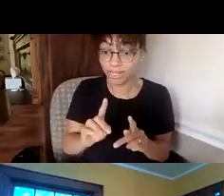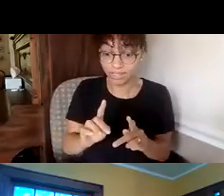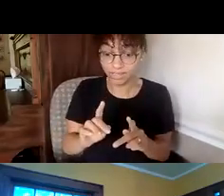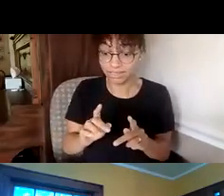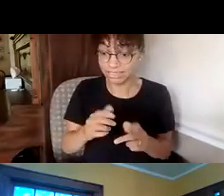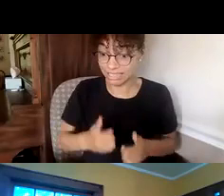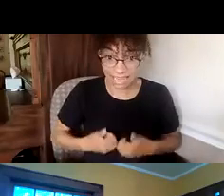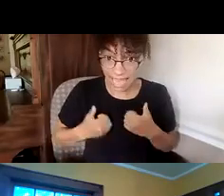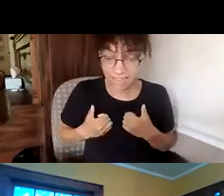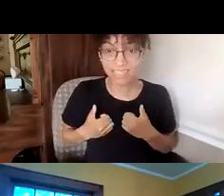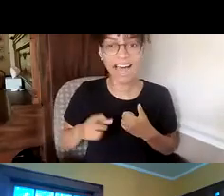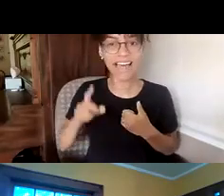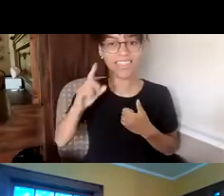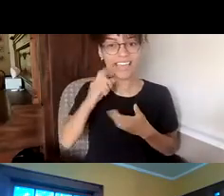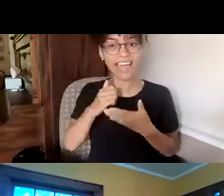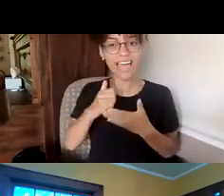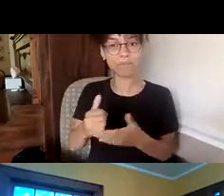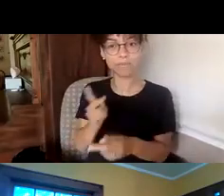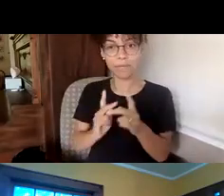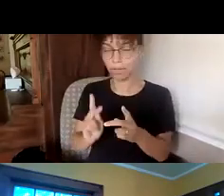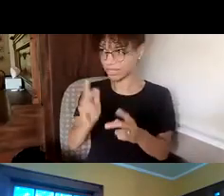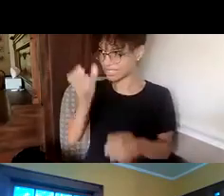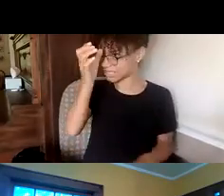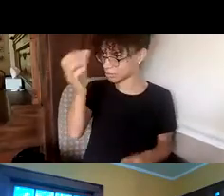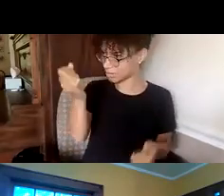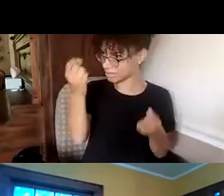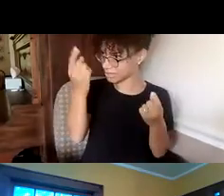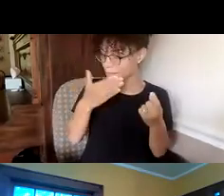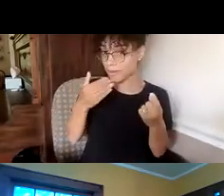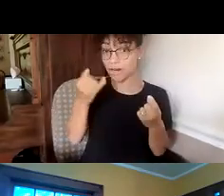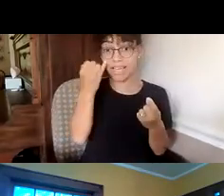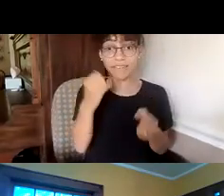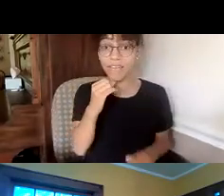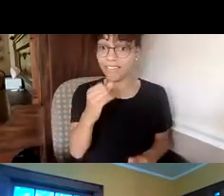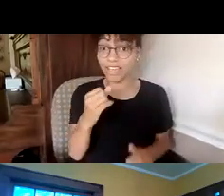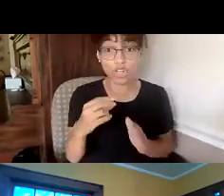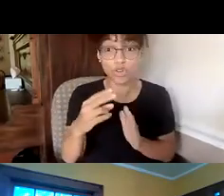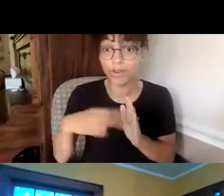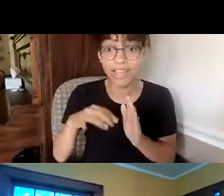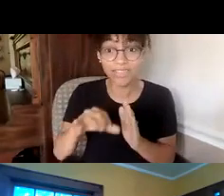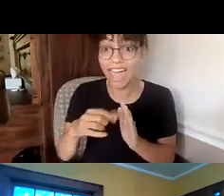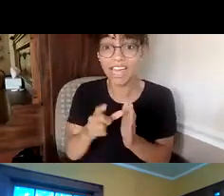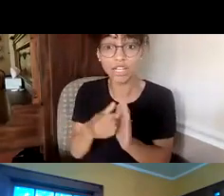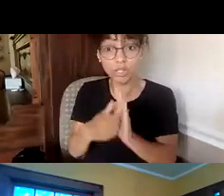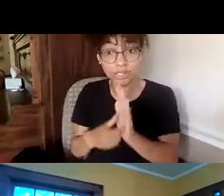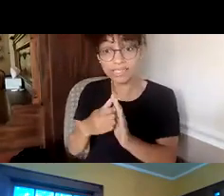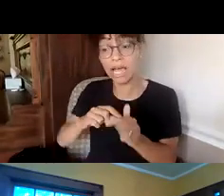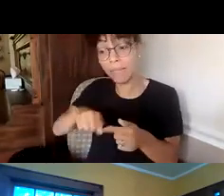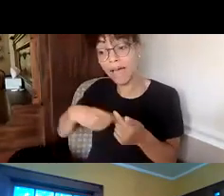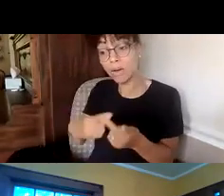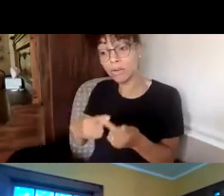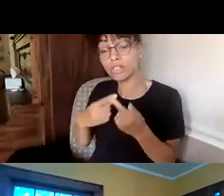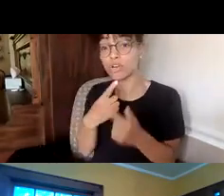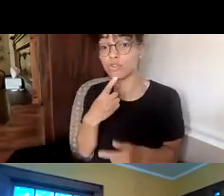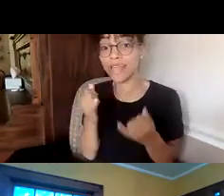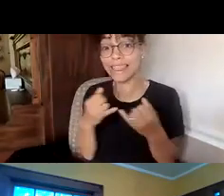makes it easier for people to get their heads around. So if you haven't read that piece by the Community Land Trust and Yale University, that partner piece about redlining in Rochester, I really think